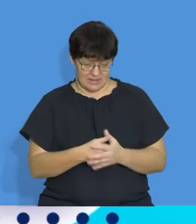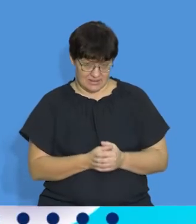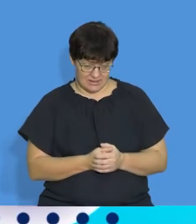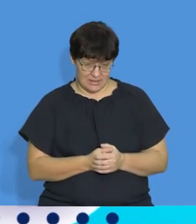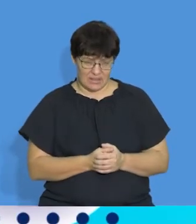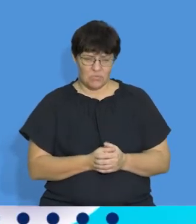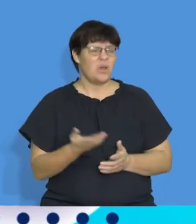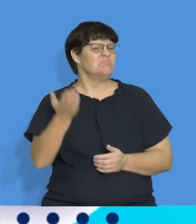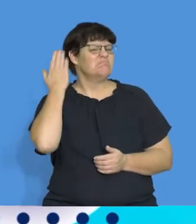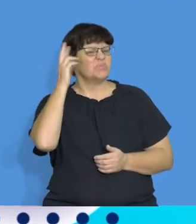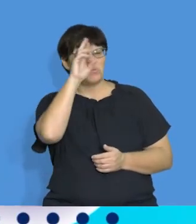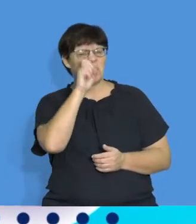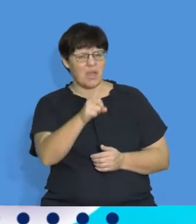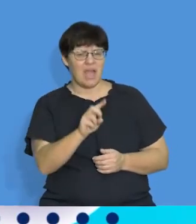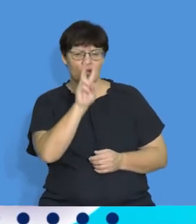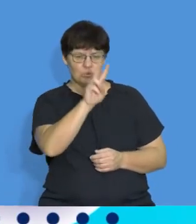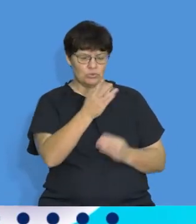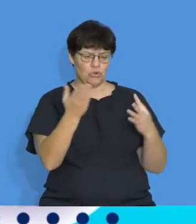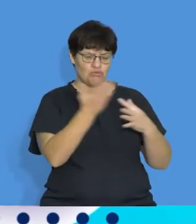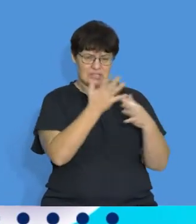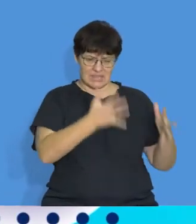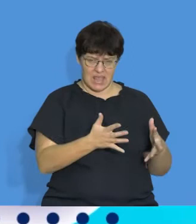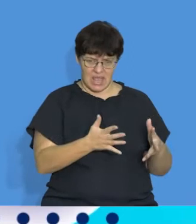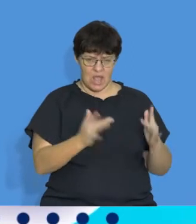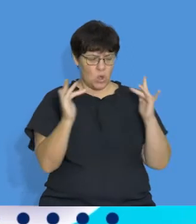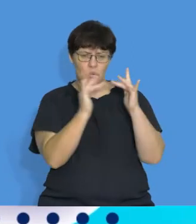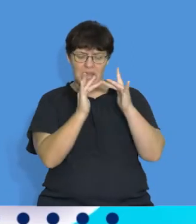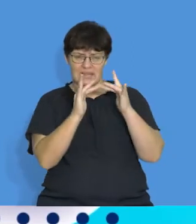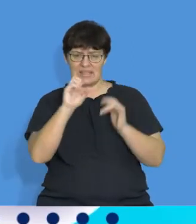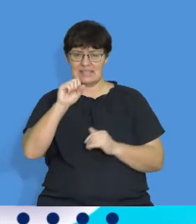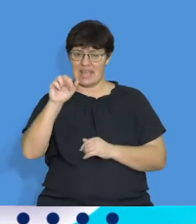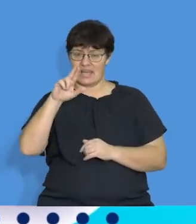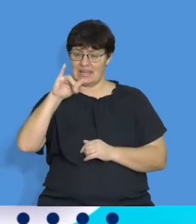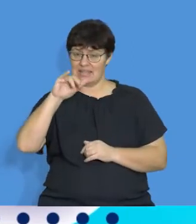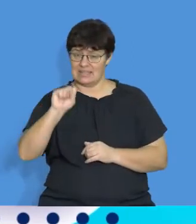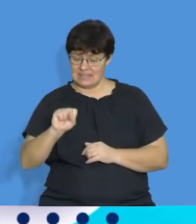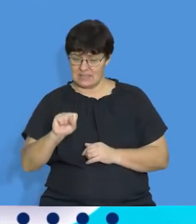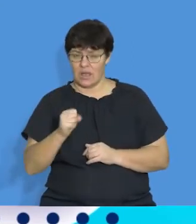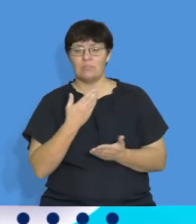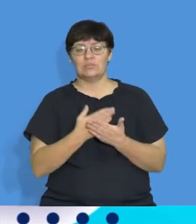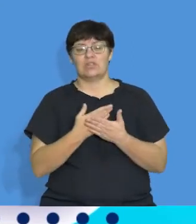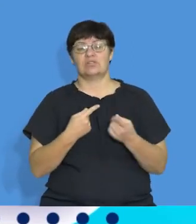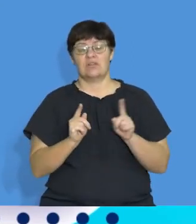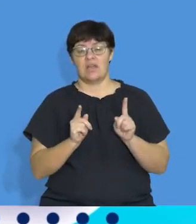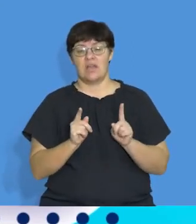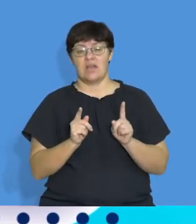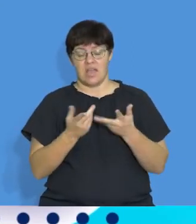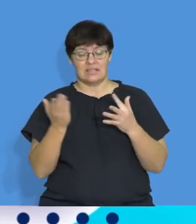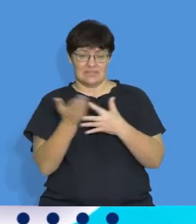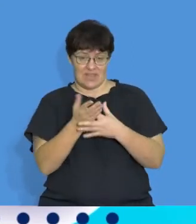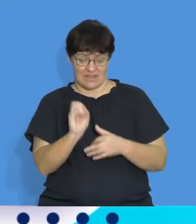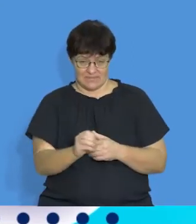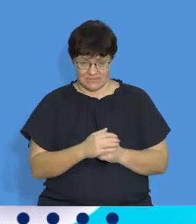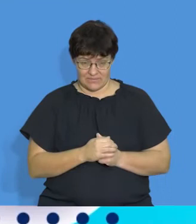know. When we have got two resistors that are connected in series, we know that potential difference is divided, okay? But then